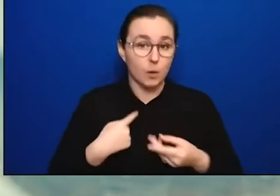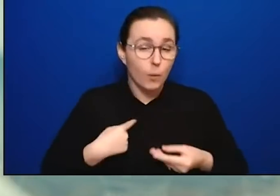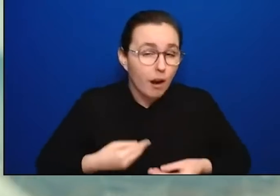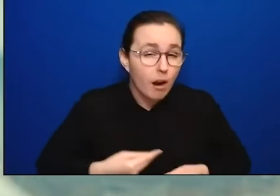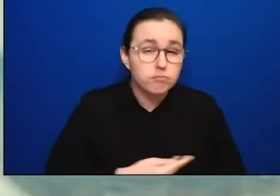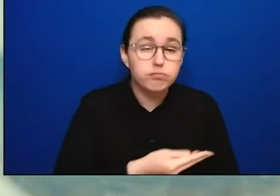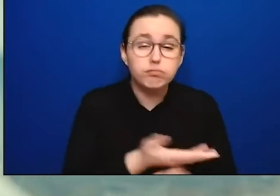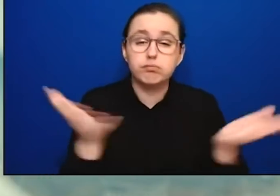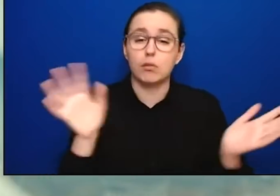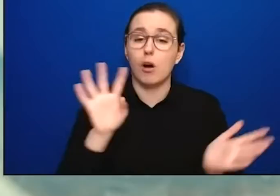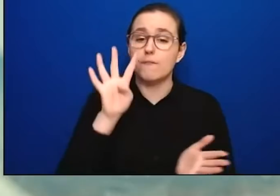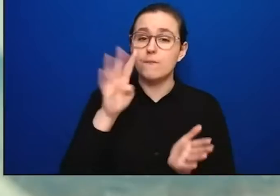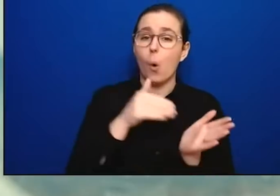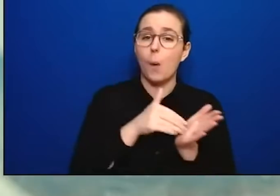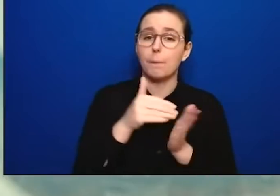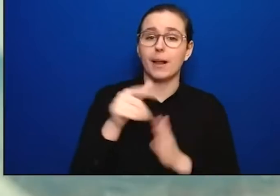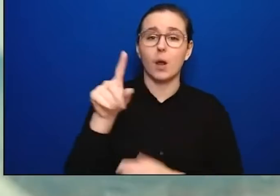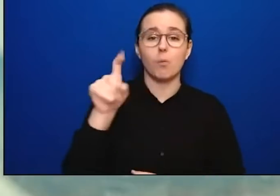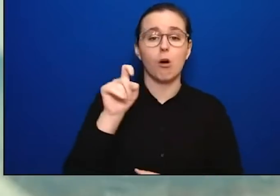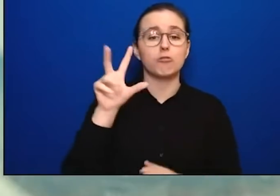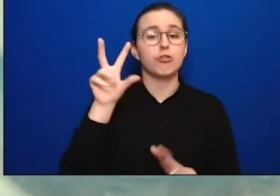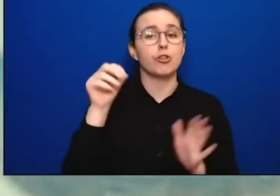6,931,175 rapid tests and deployed